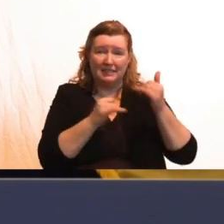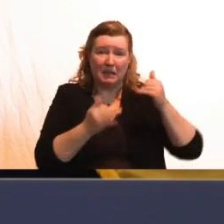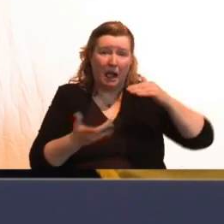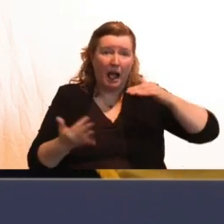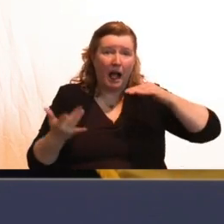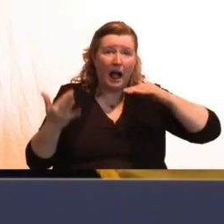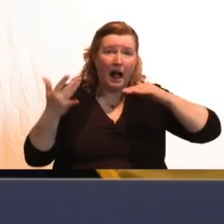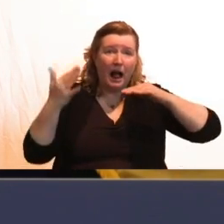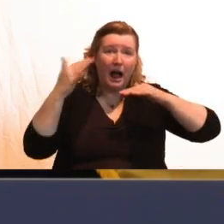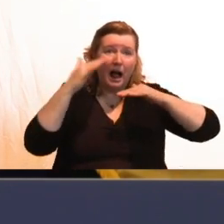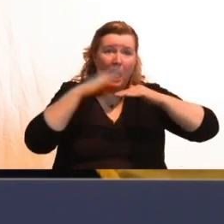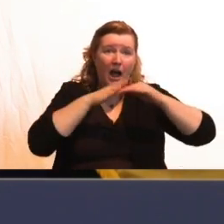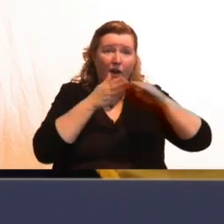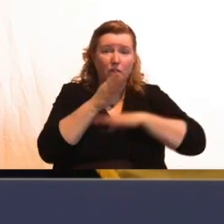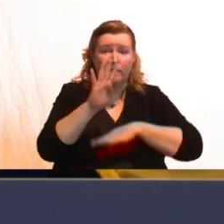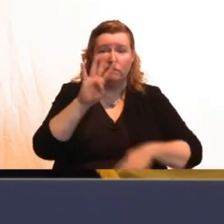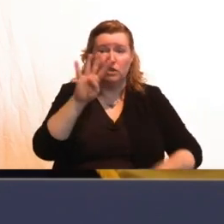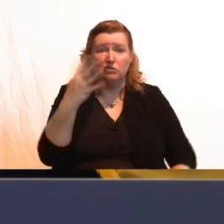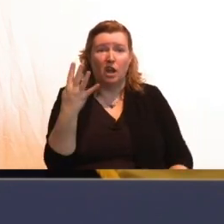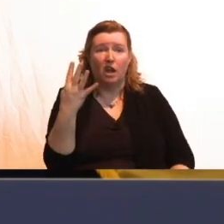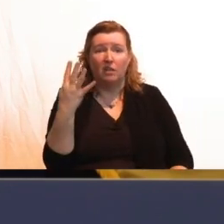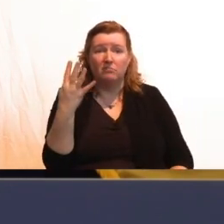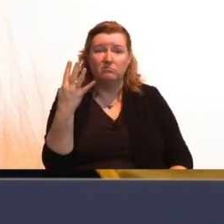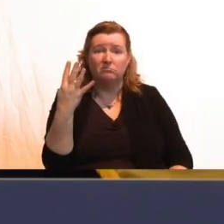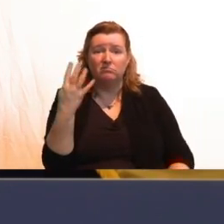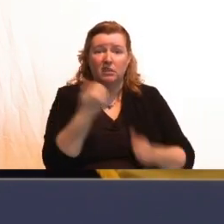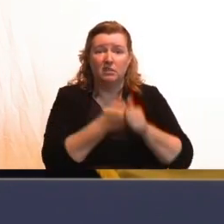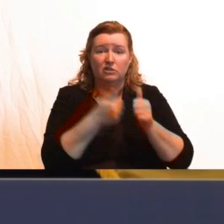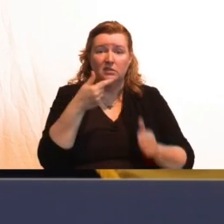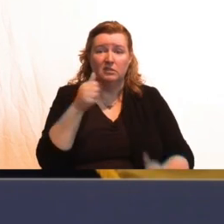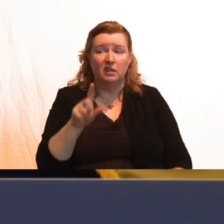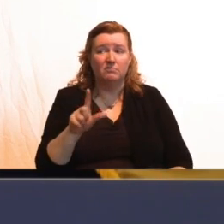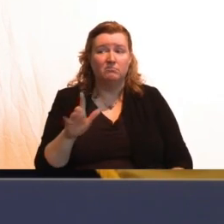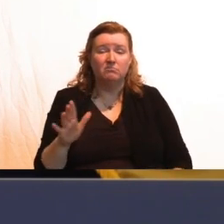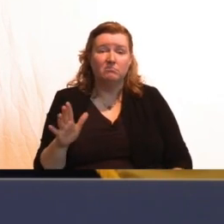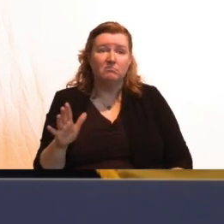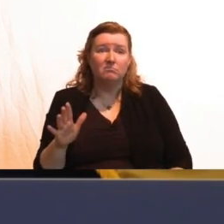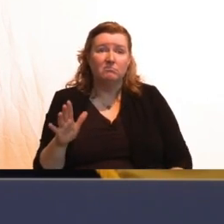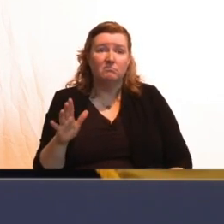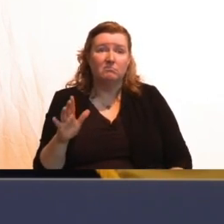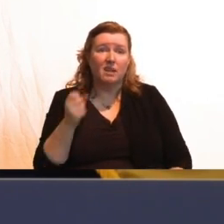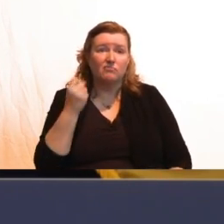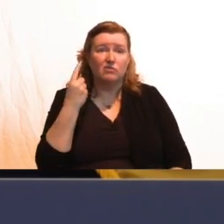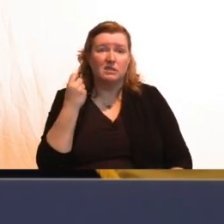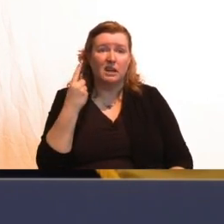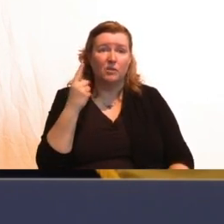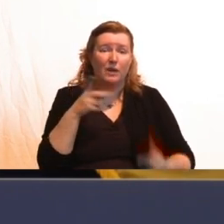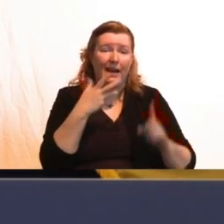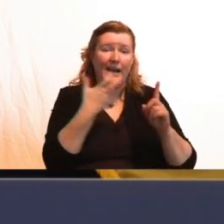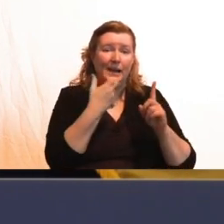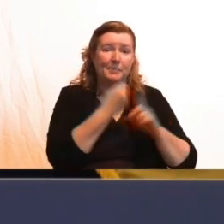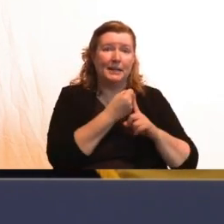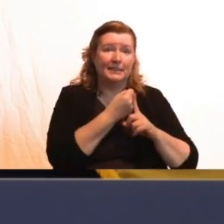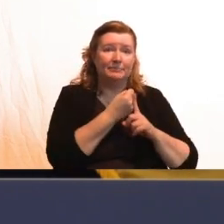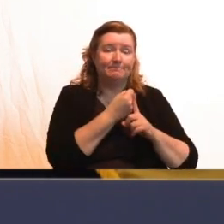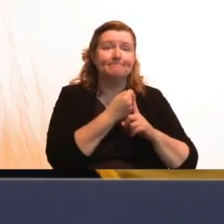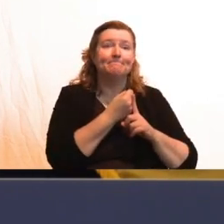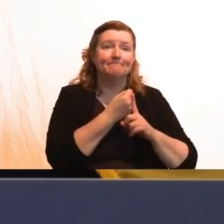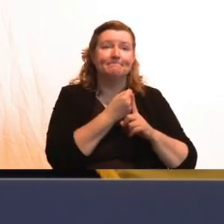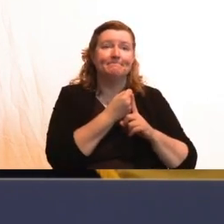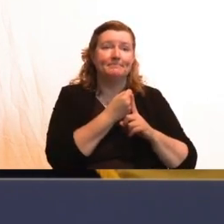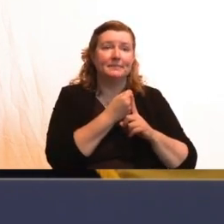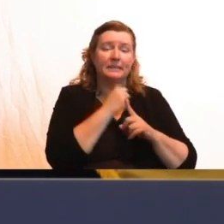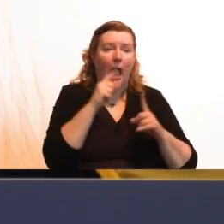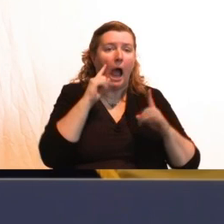to understand what impact it would have on that. But I will say more broadly, we're committed to finding any way we can make this state right